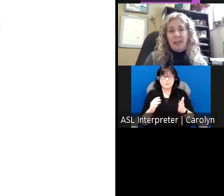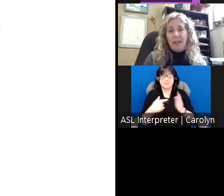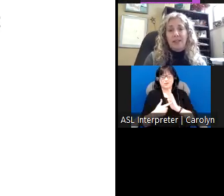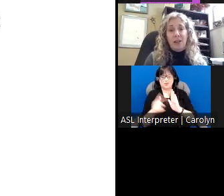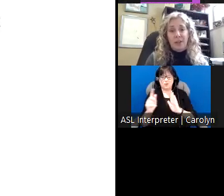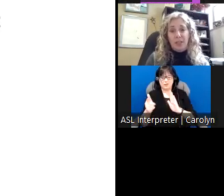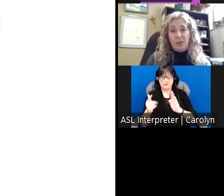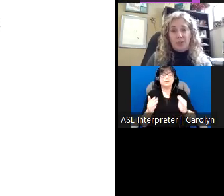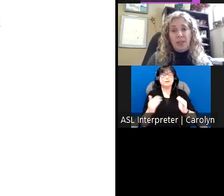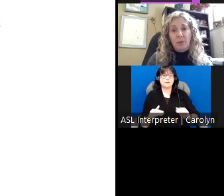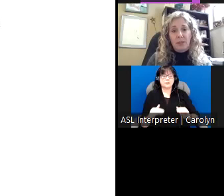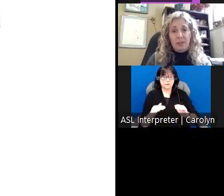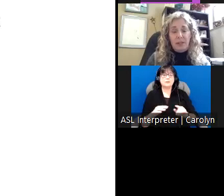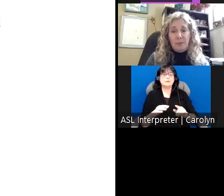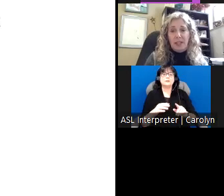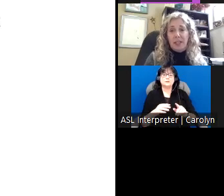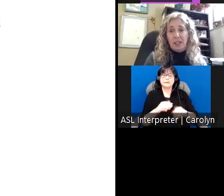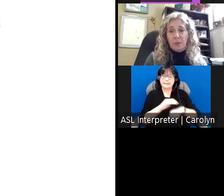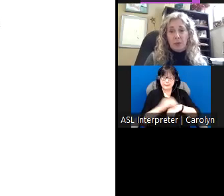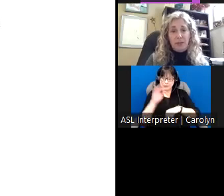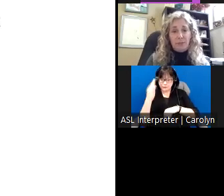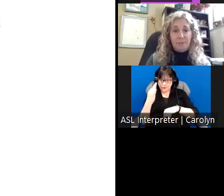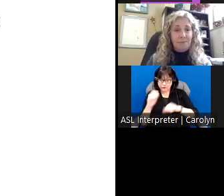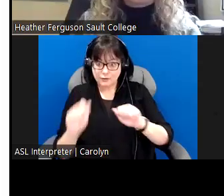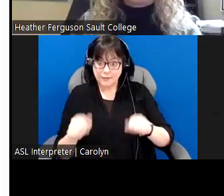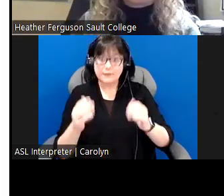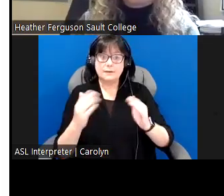embedded ASL videos that will explain